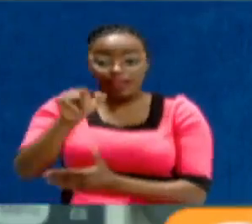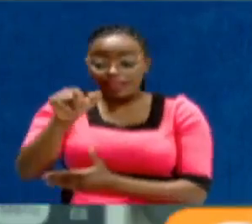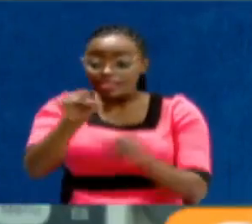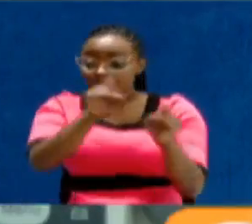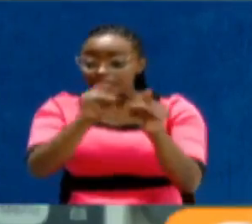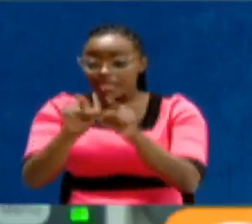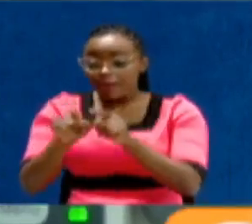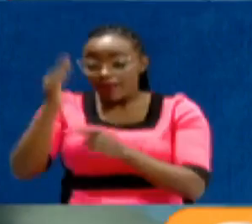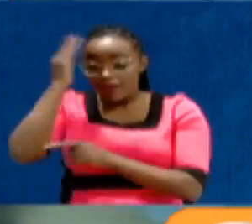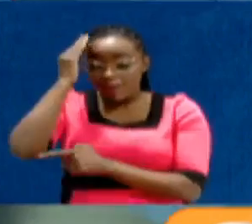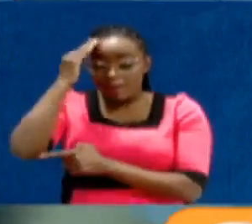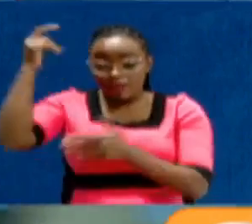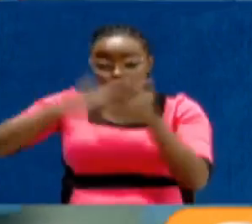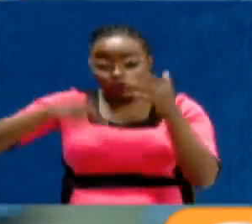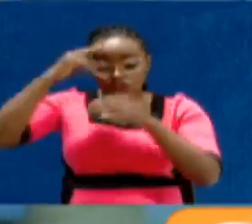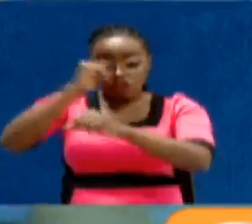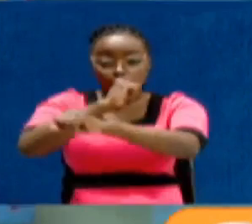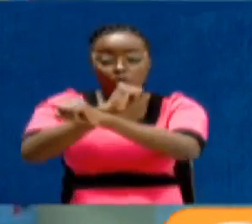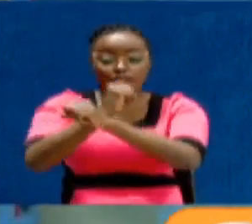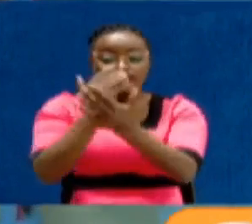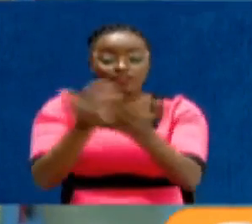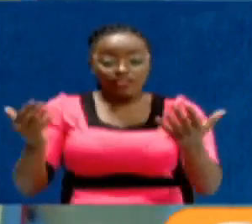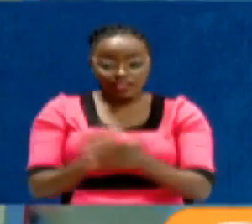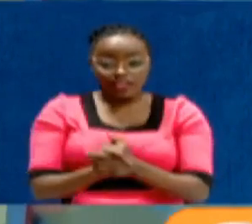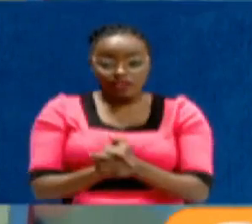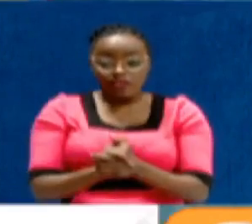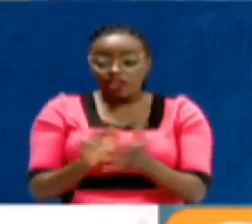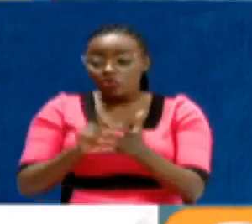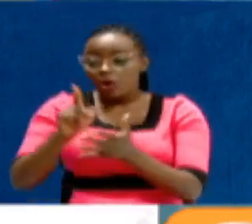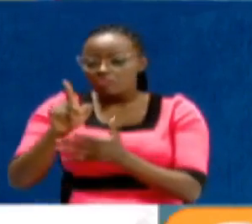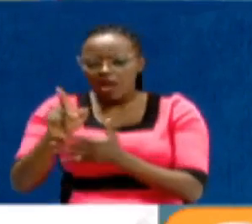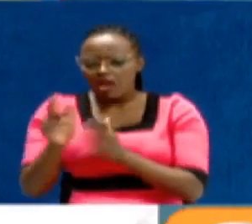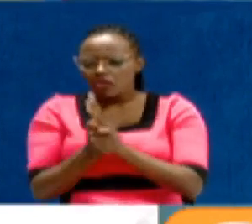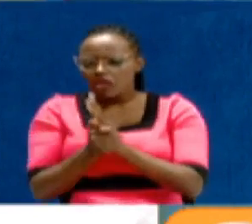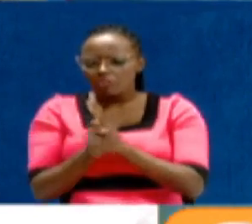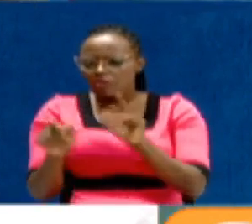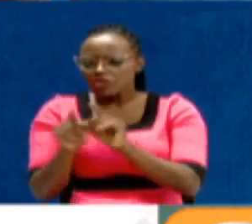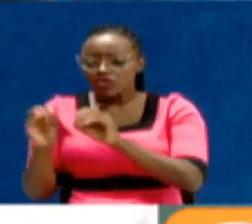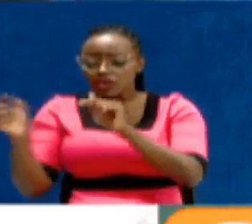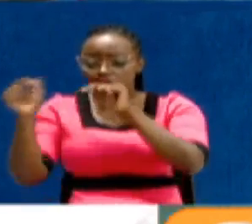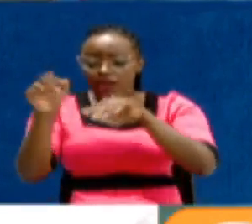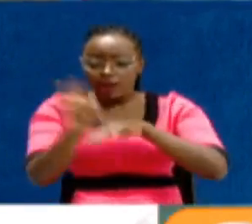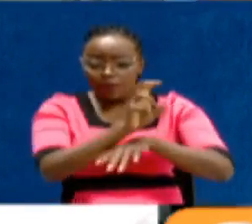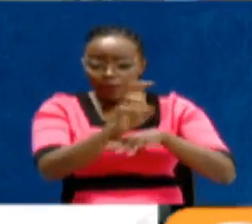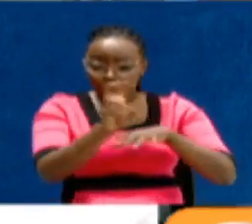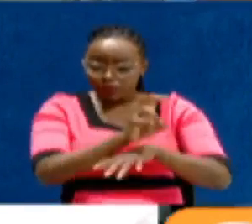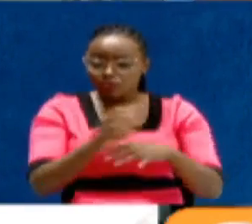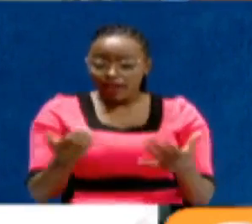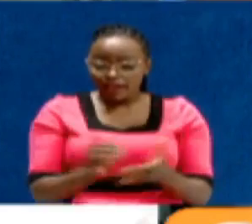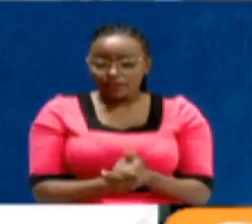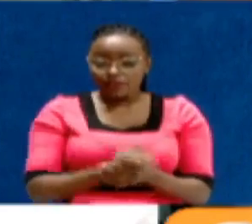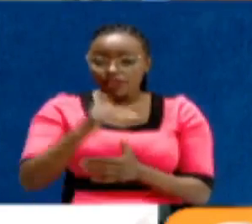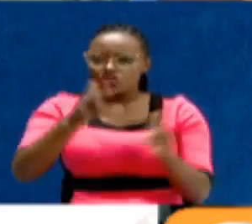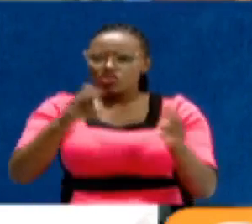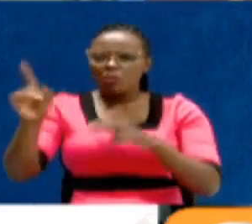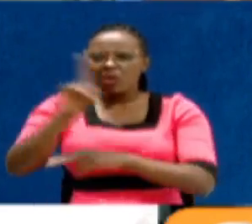even take into account the cost of protective equipment donned by the specialists as they come in to monitor and treat the patient. A normal day,